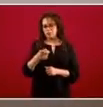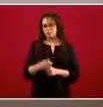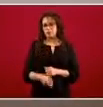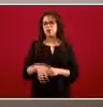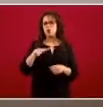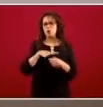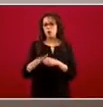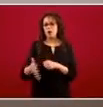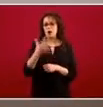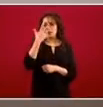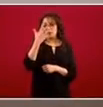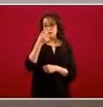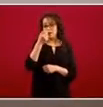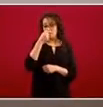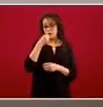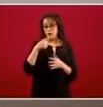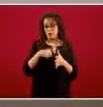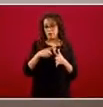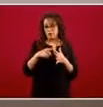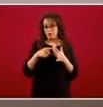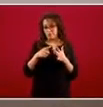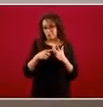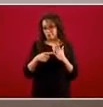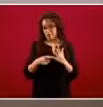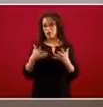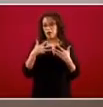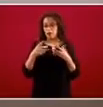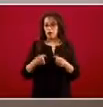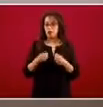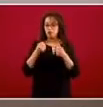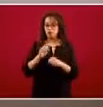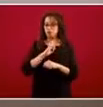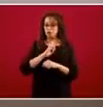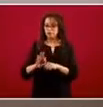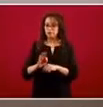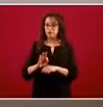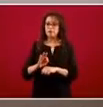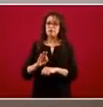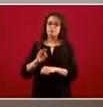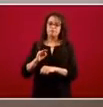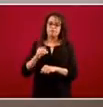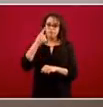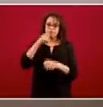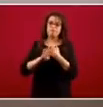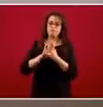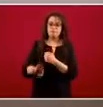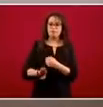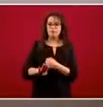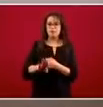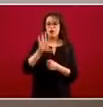outcome. So as I said before, these five